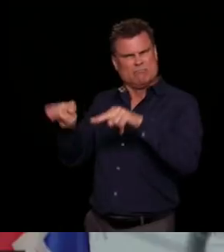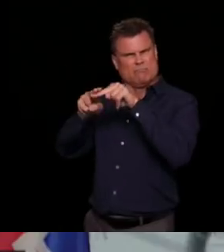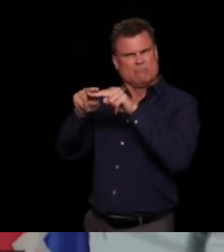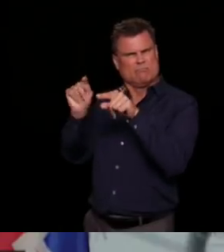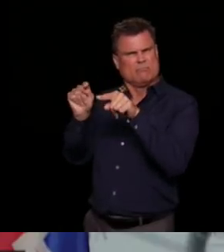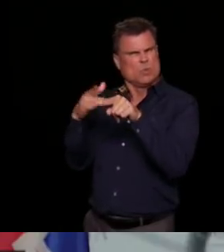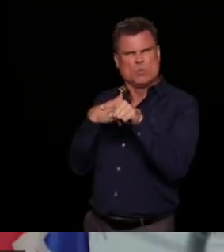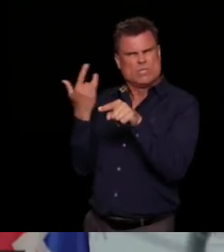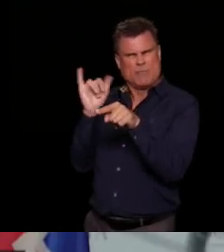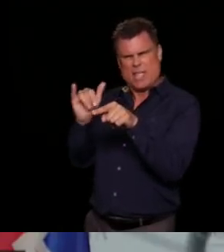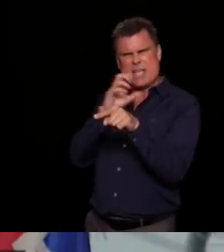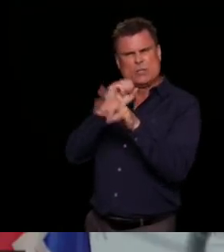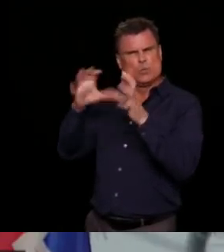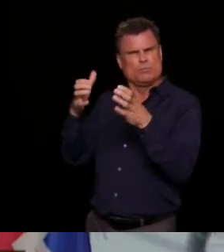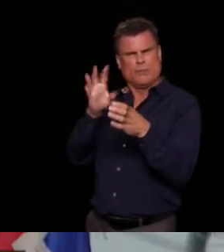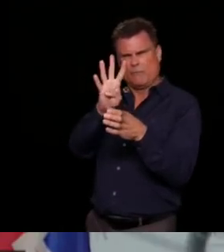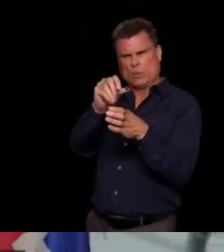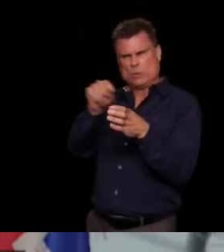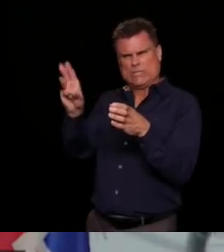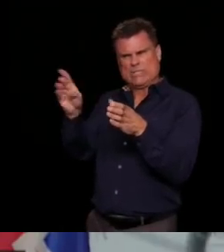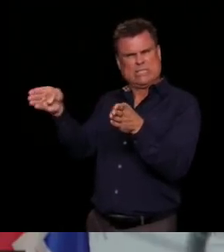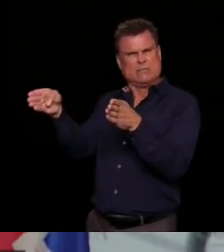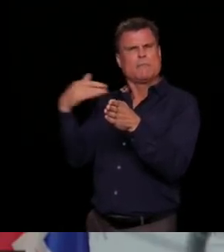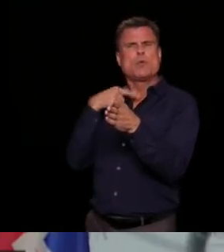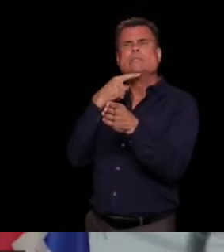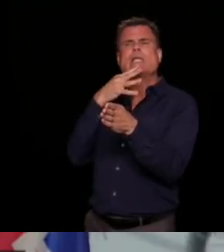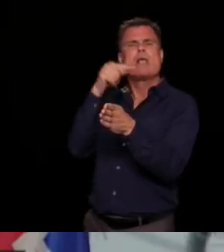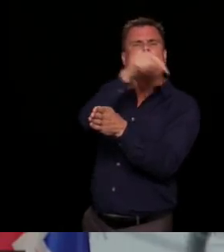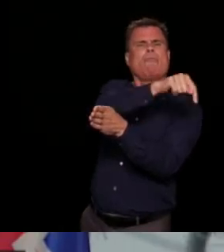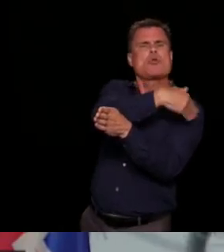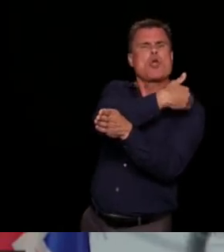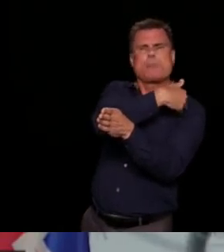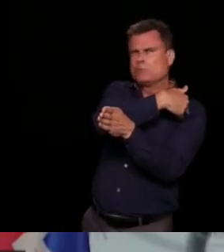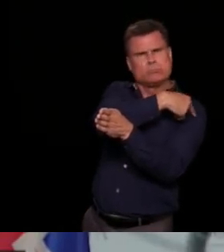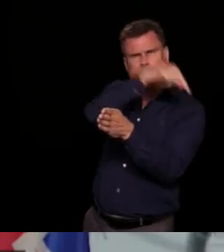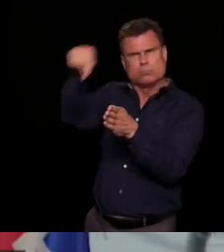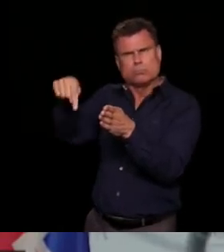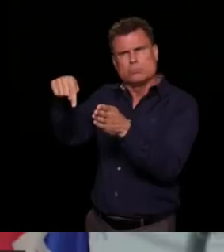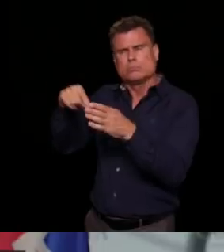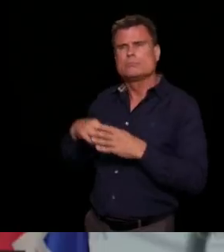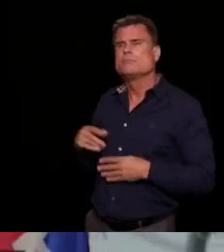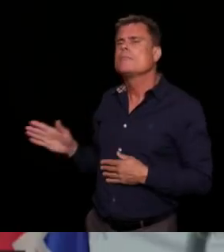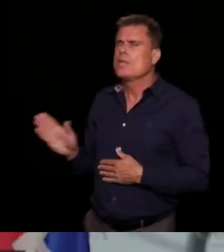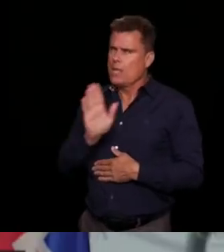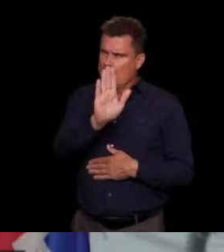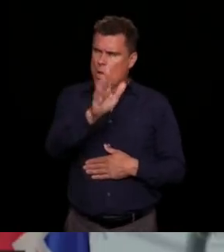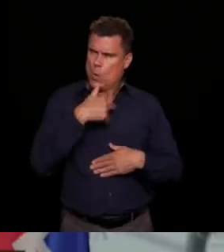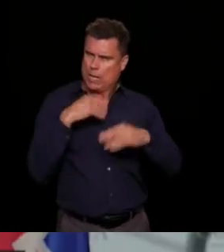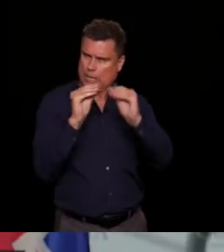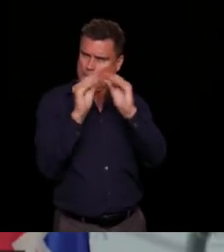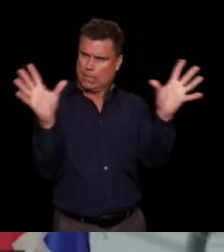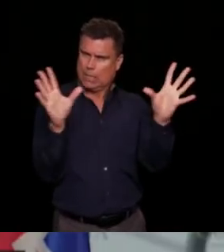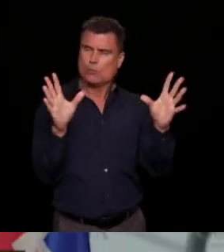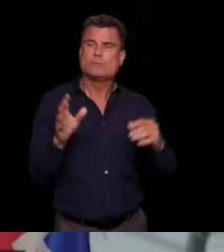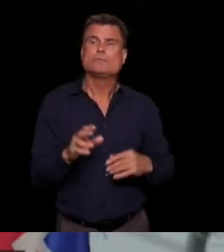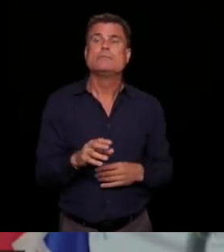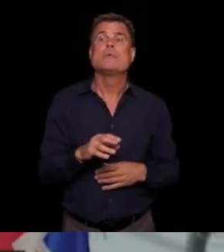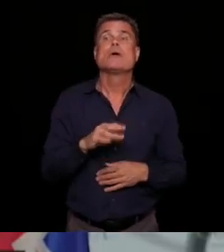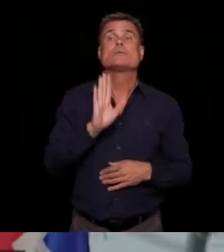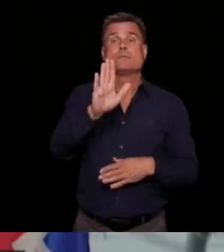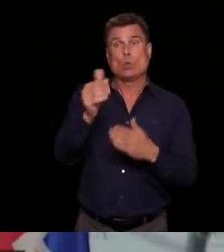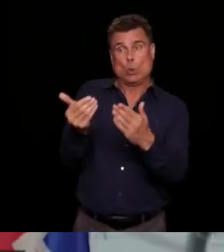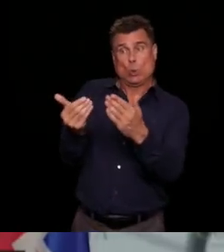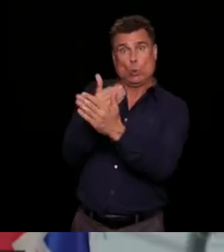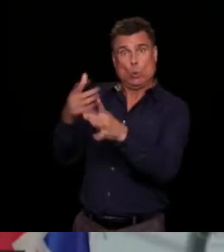So just to clarify, actually the majority of new infections do continue to occur in the young adult population.